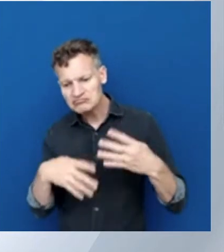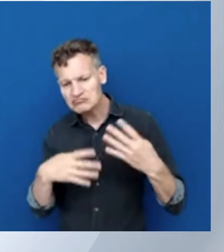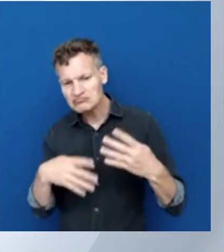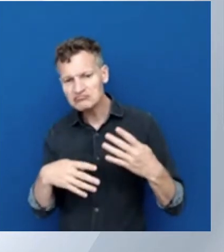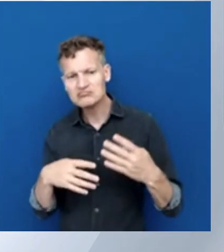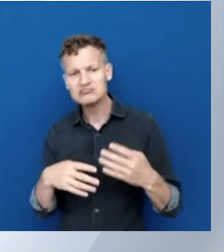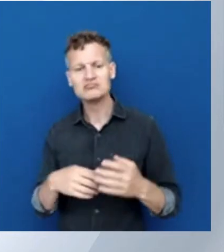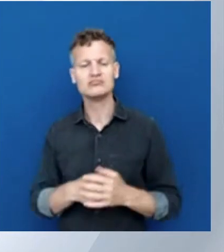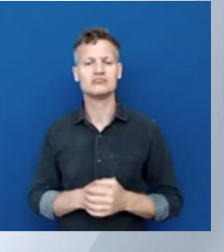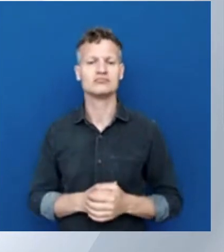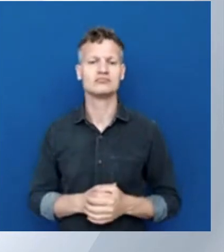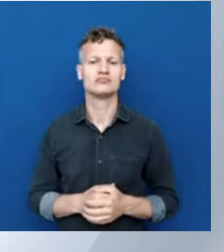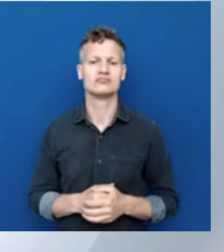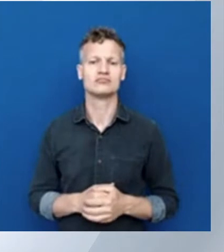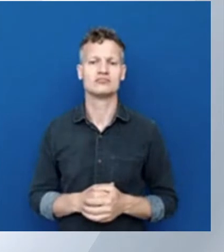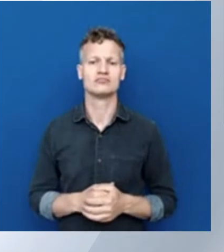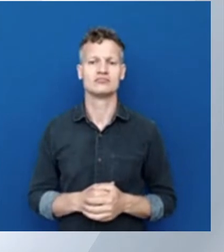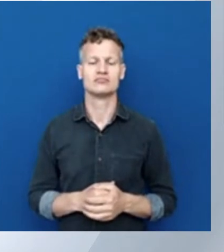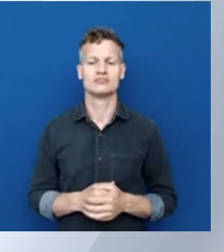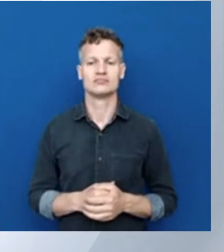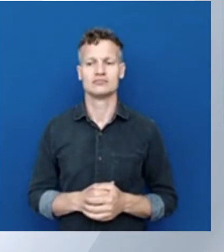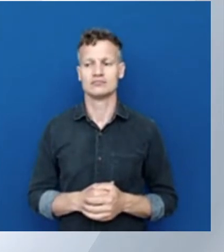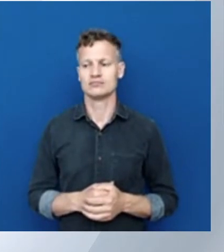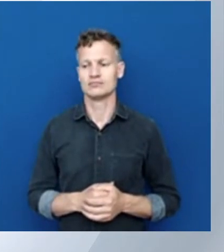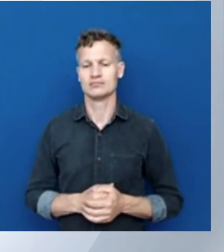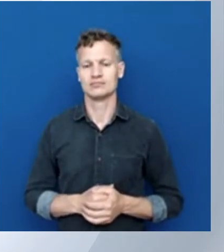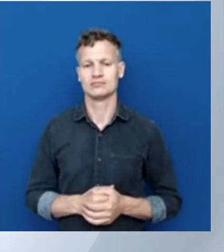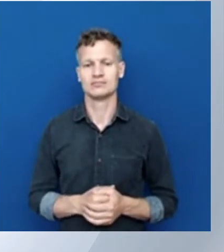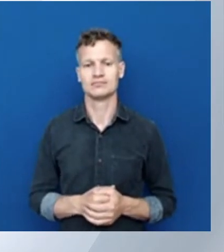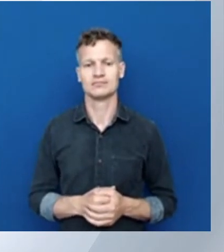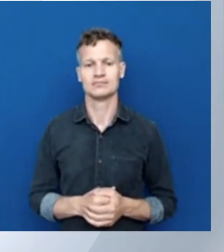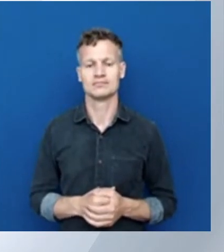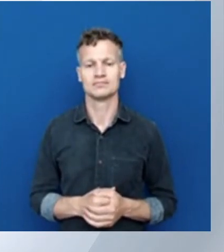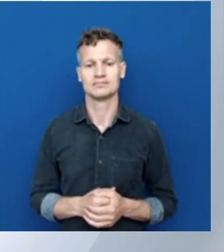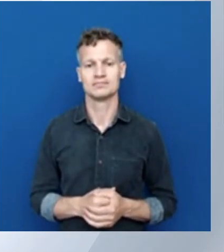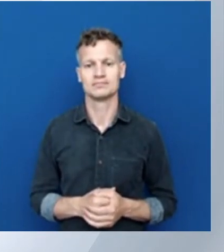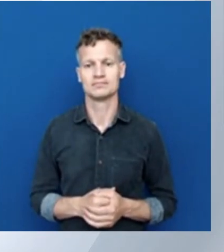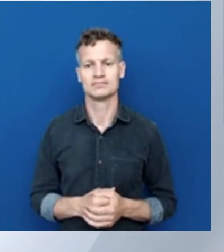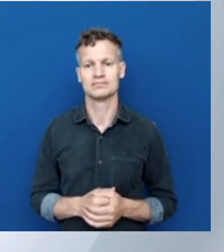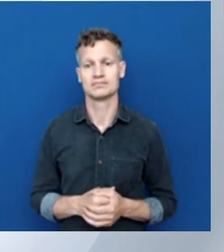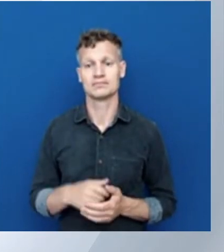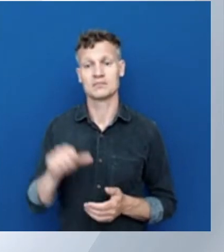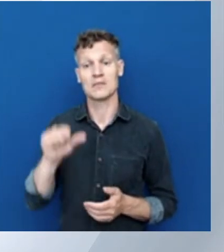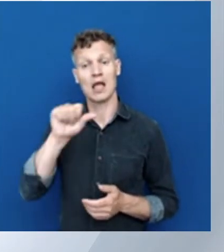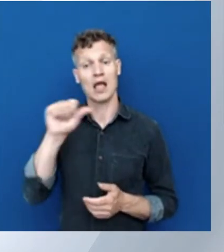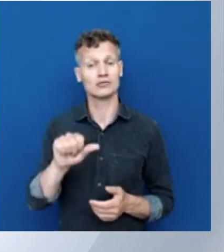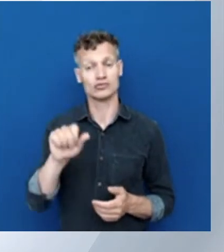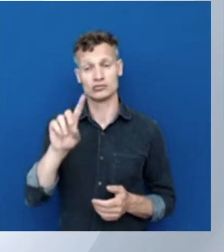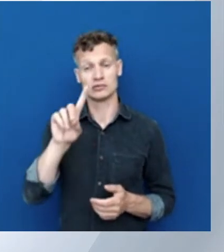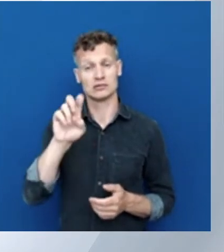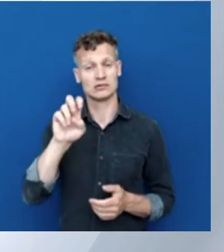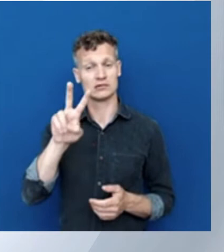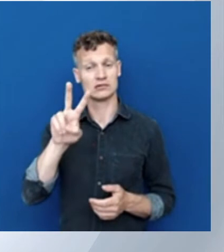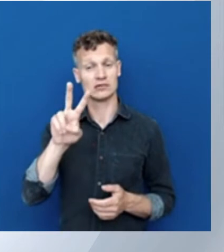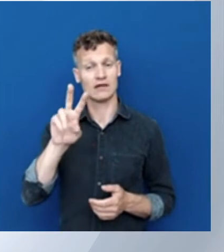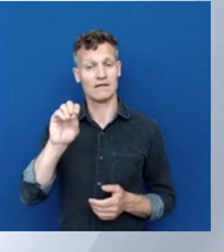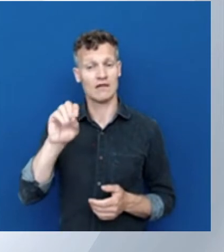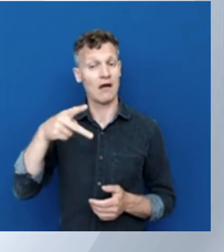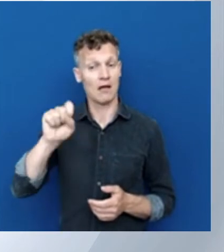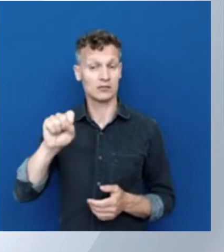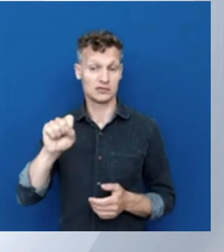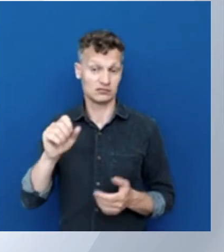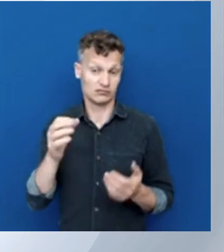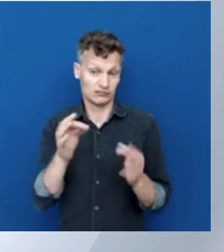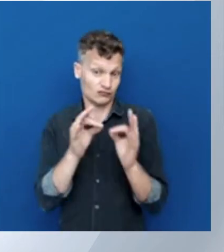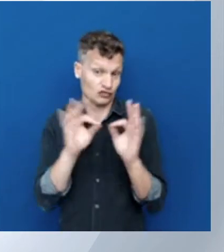and also with your Visual Studio Enterprise or Professional, you get kind of Azure DevOps is kind of free. Then you got your jobs, starting jobs. You can